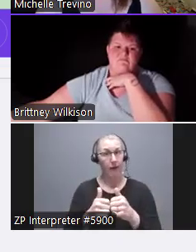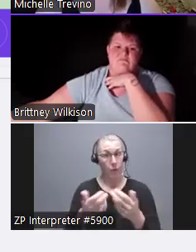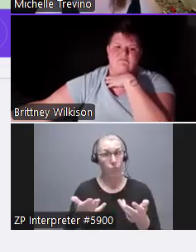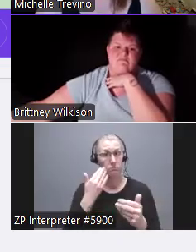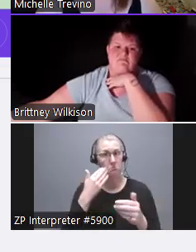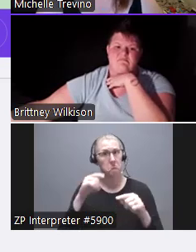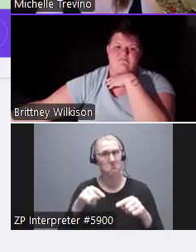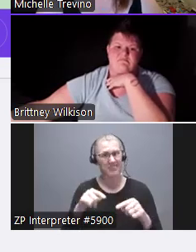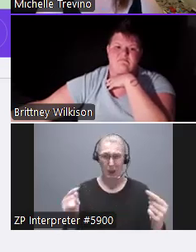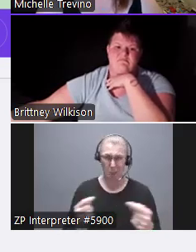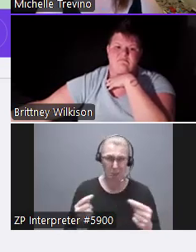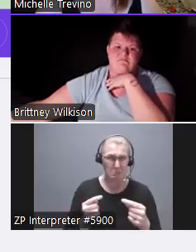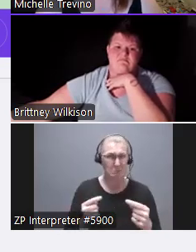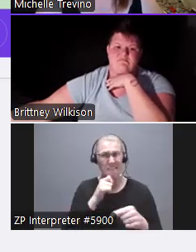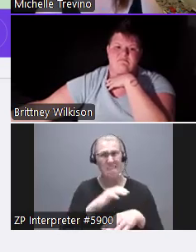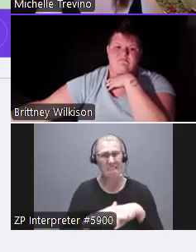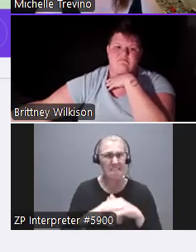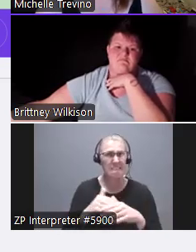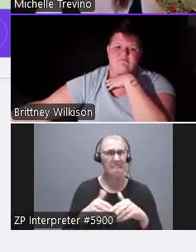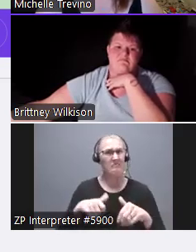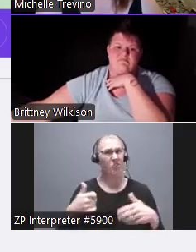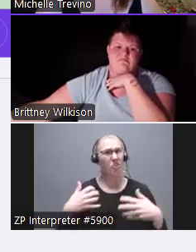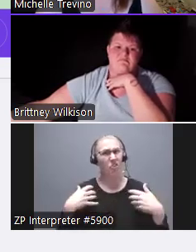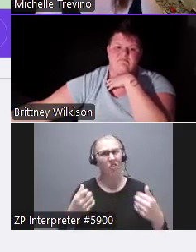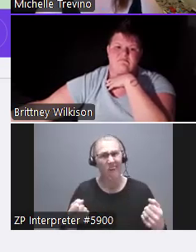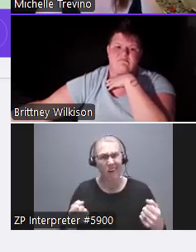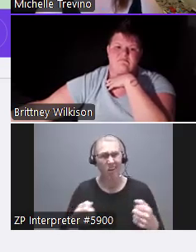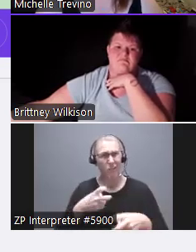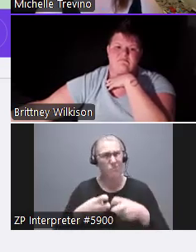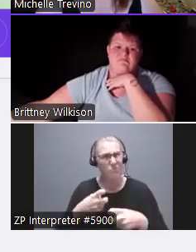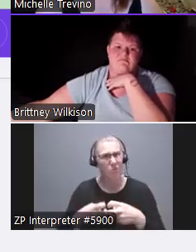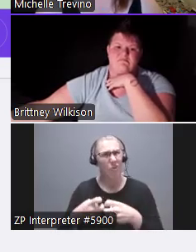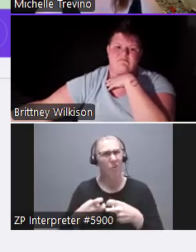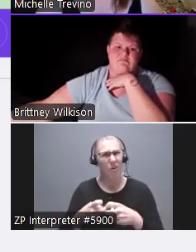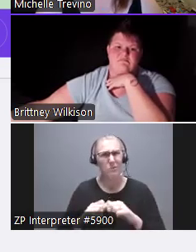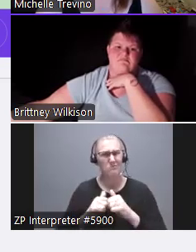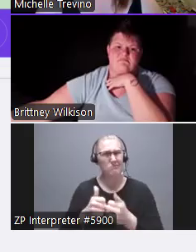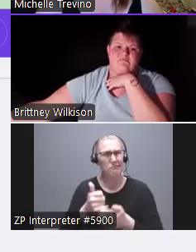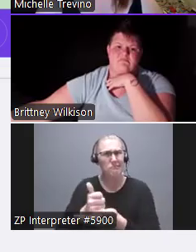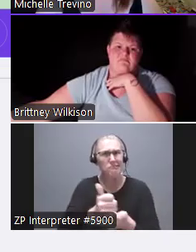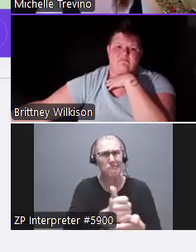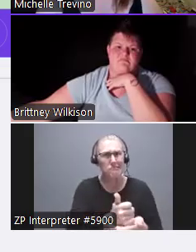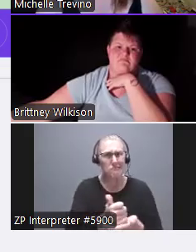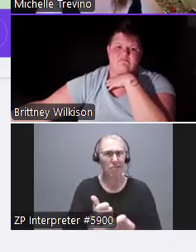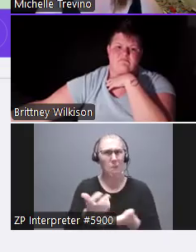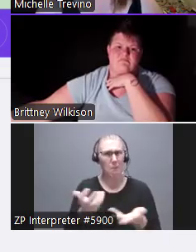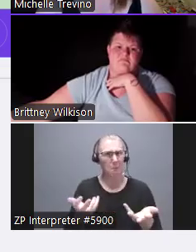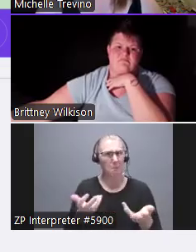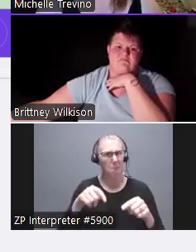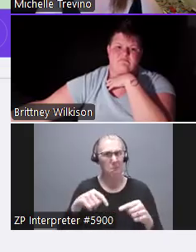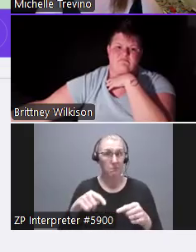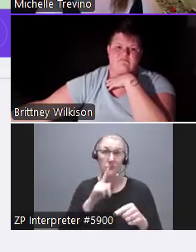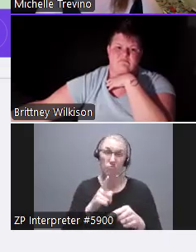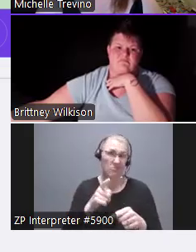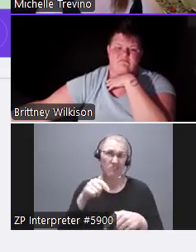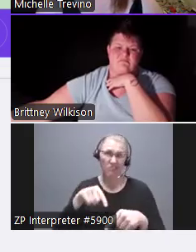discomfort, and other health conditions and issues that these patches do so much for.